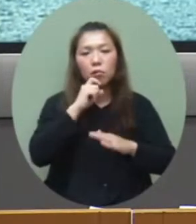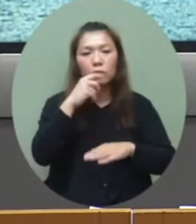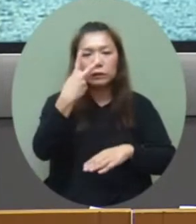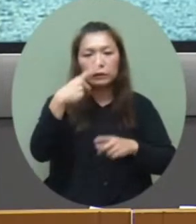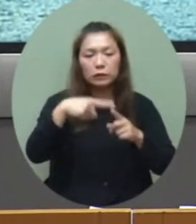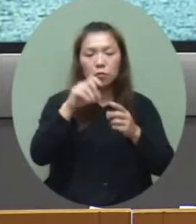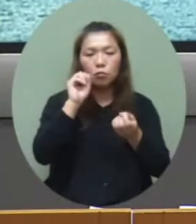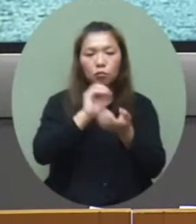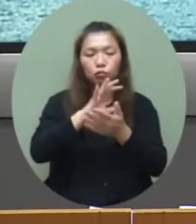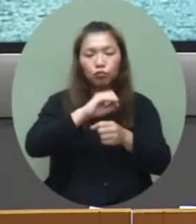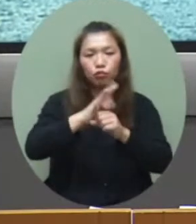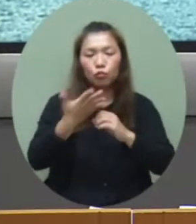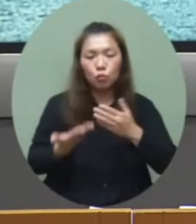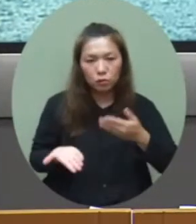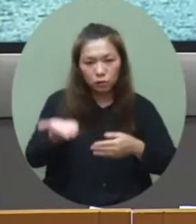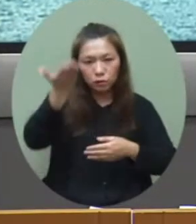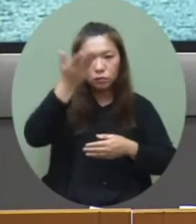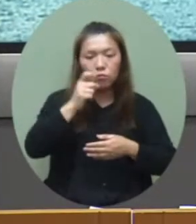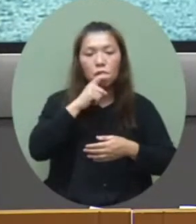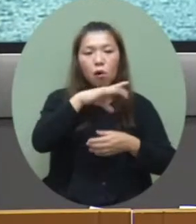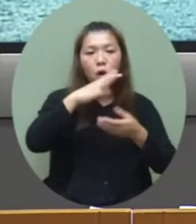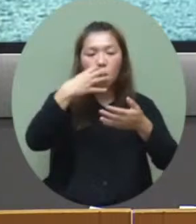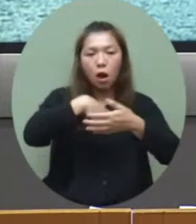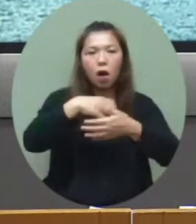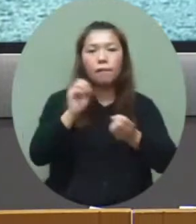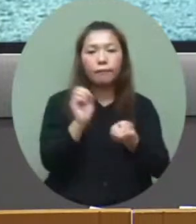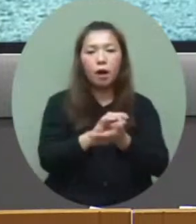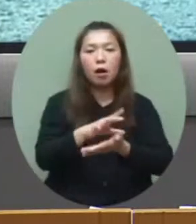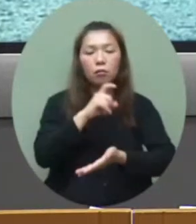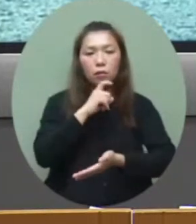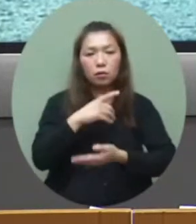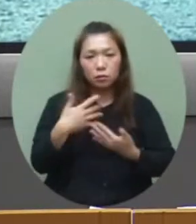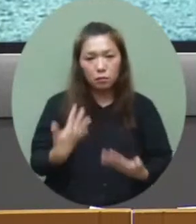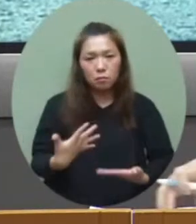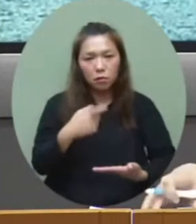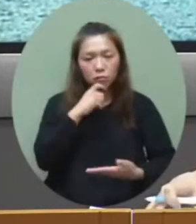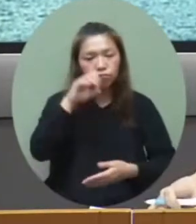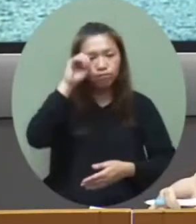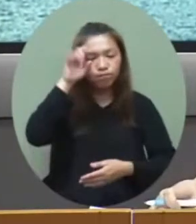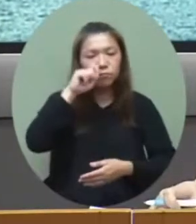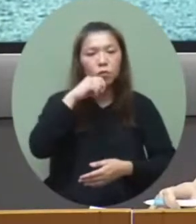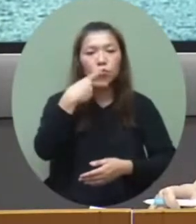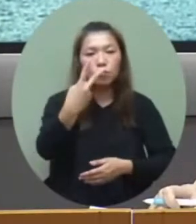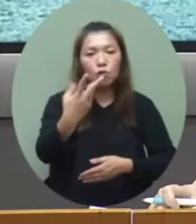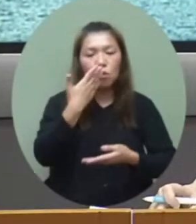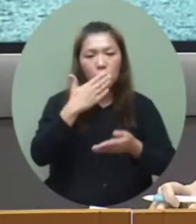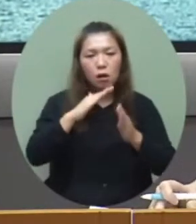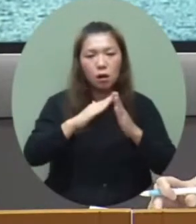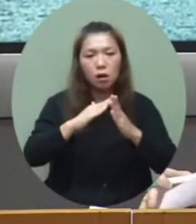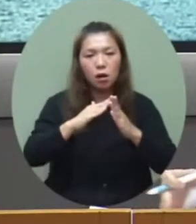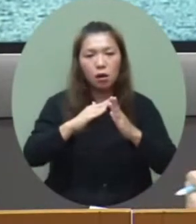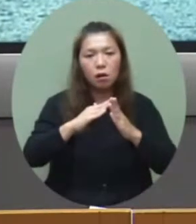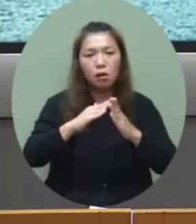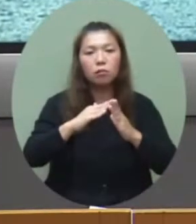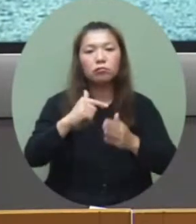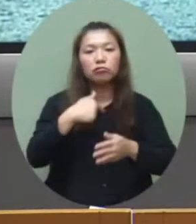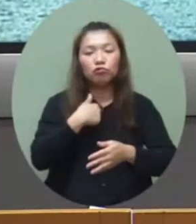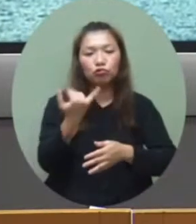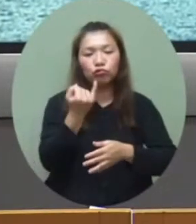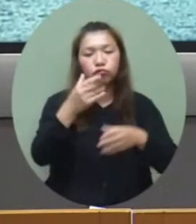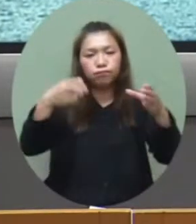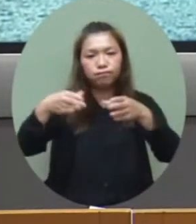193 schools recorded more than 2 cases in the same school in the past 7 days. Today, we have